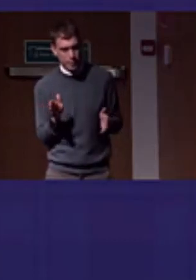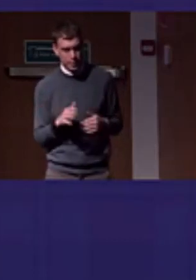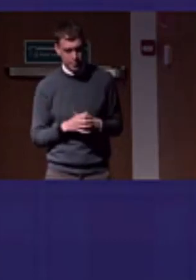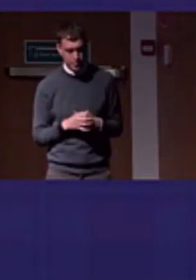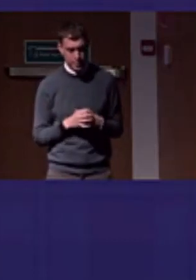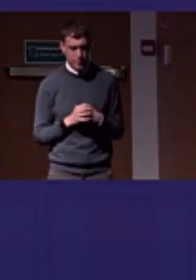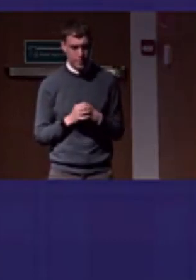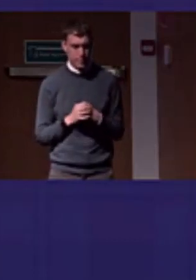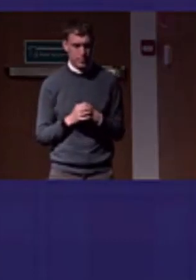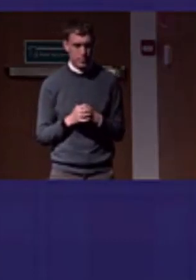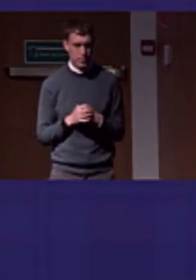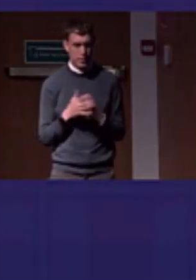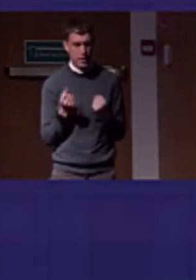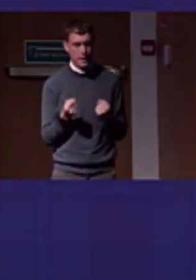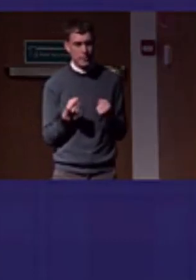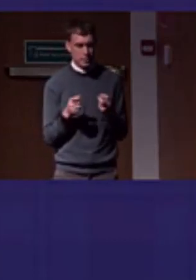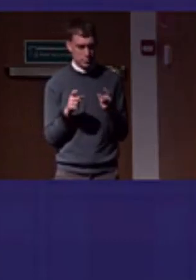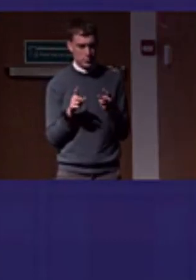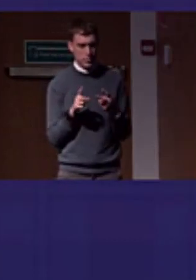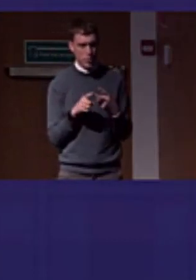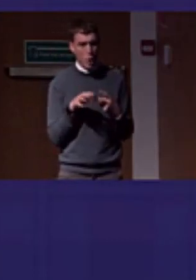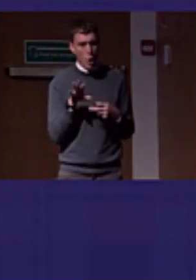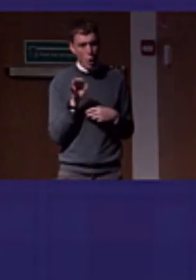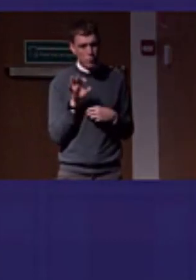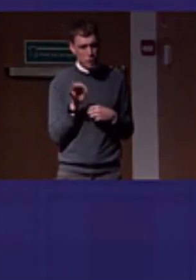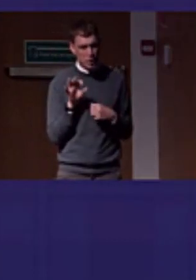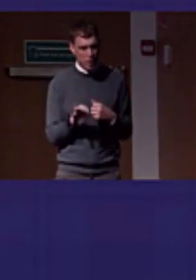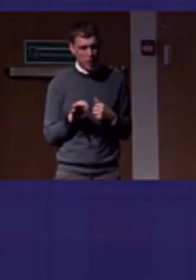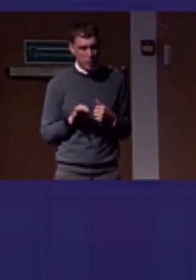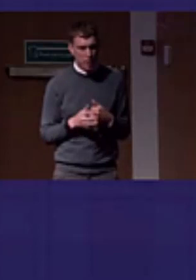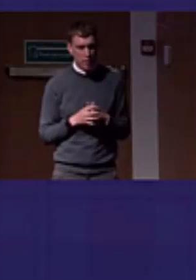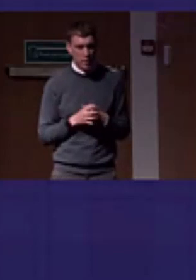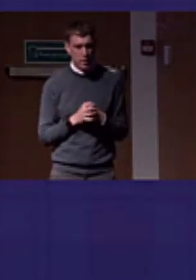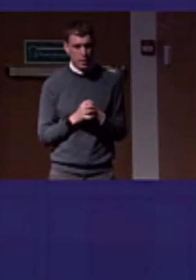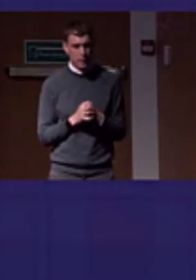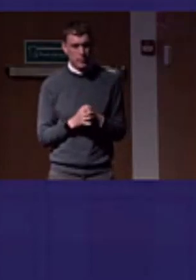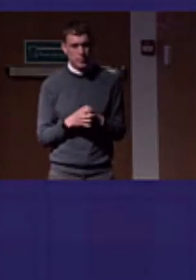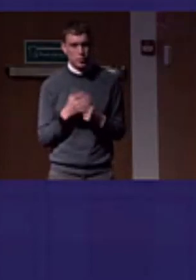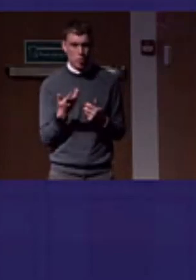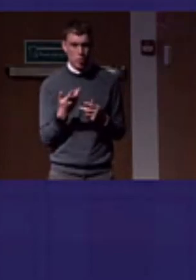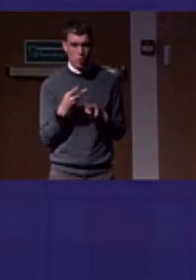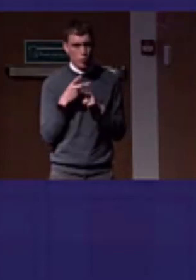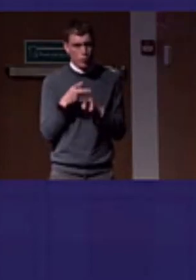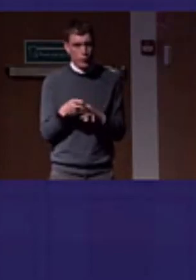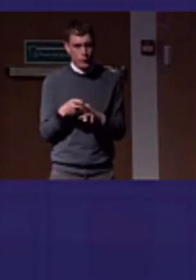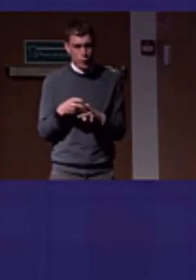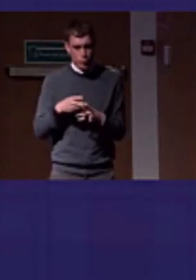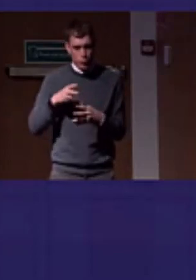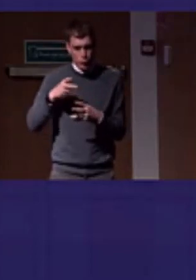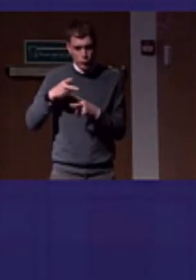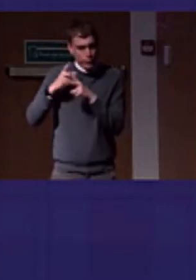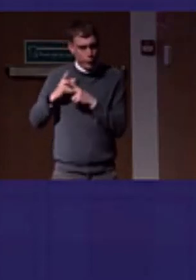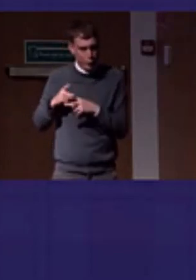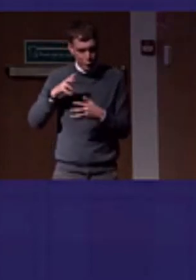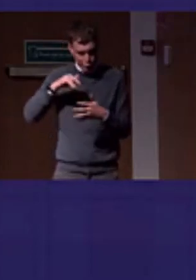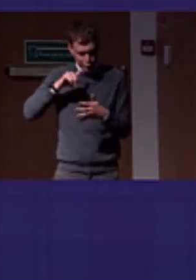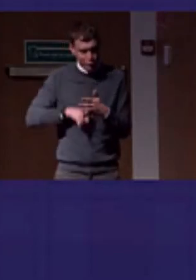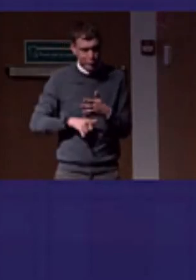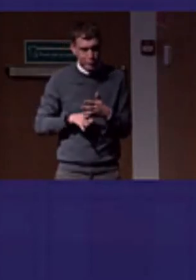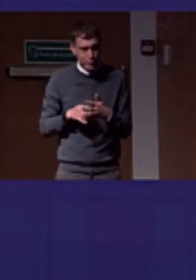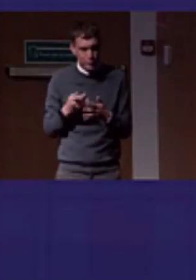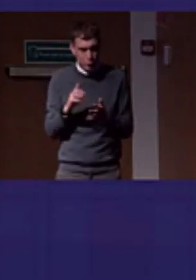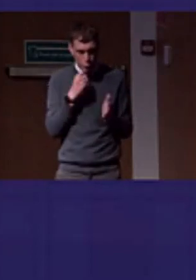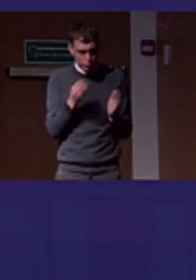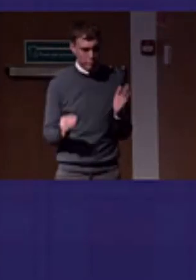Second, it has to be optional, like to reiterate. This doesn't go in your performance review. We're never going to talk about this in the context of how